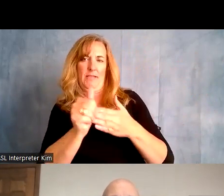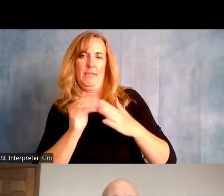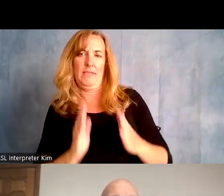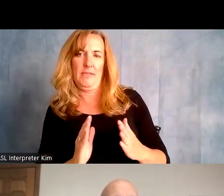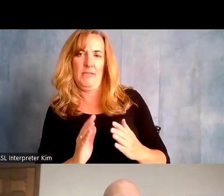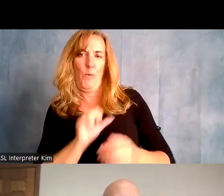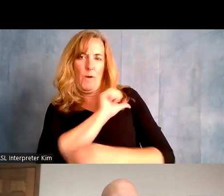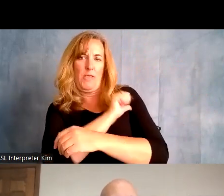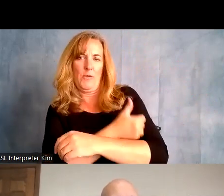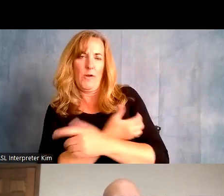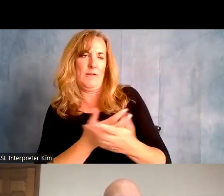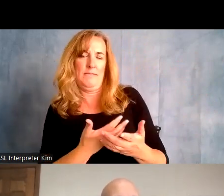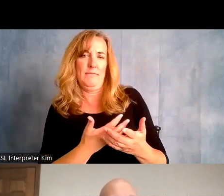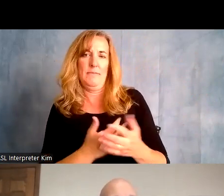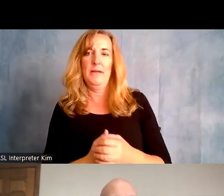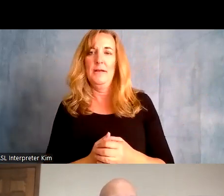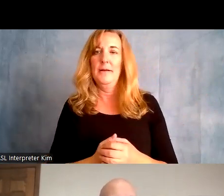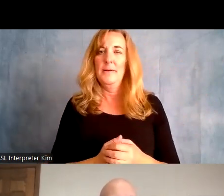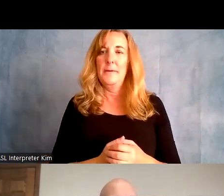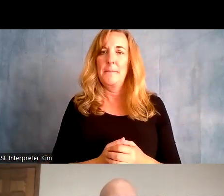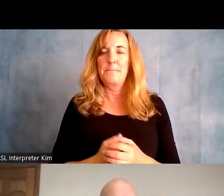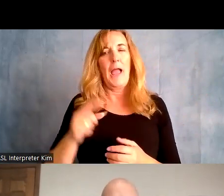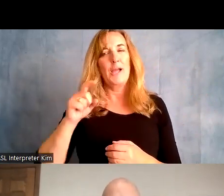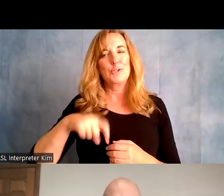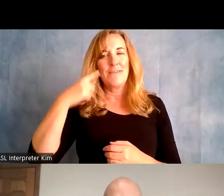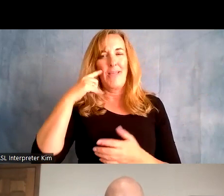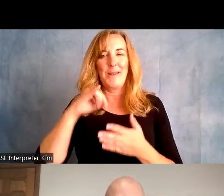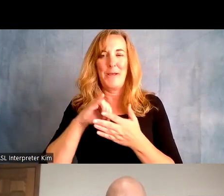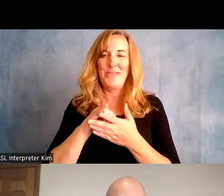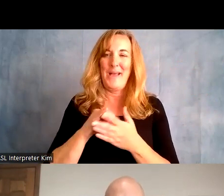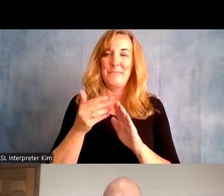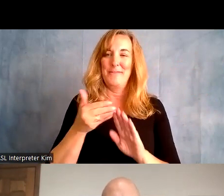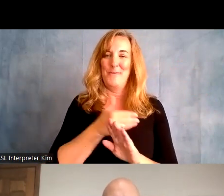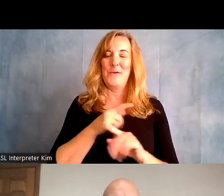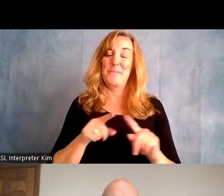I probably should have thought through that a little bit better ahead of time, but things worked out.